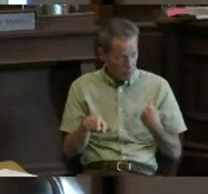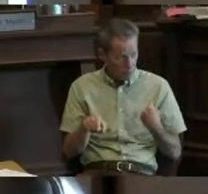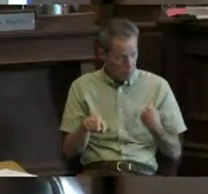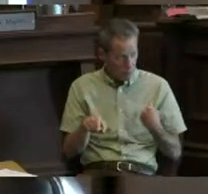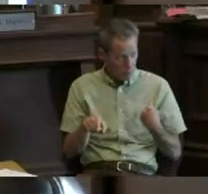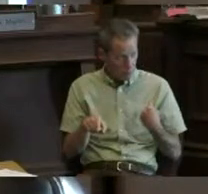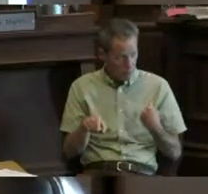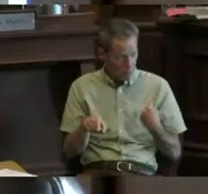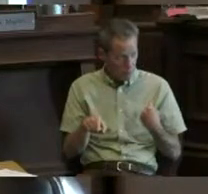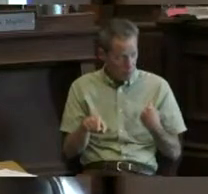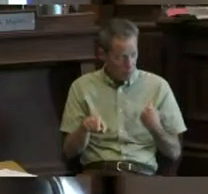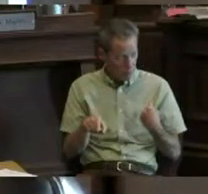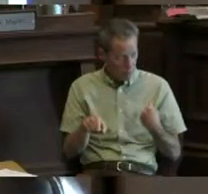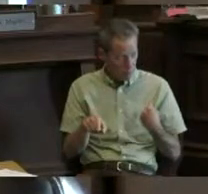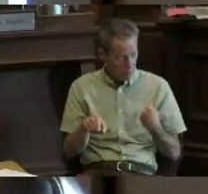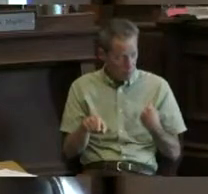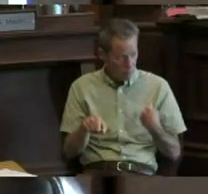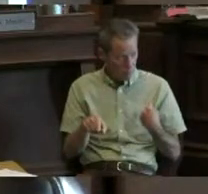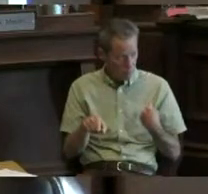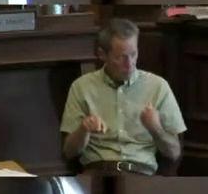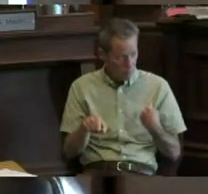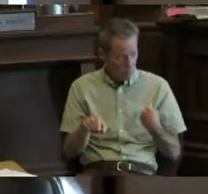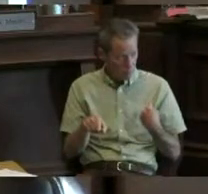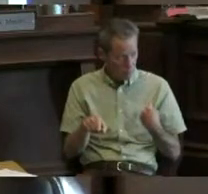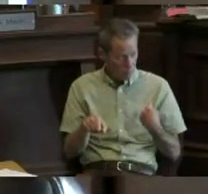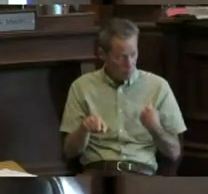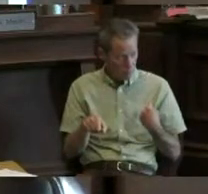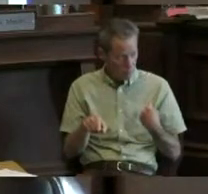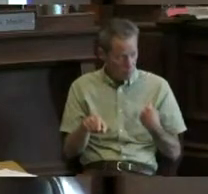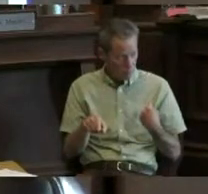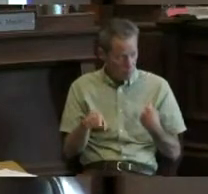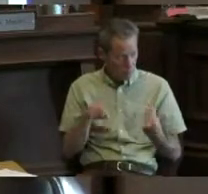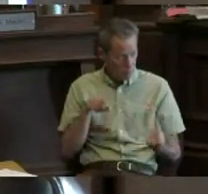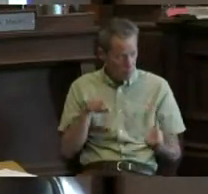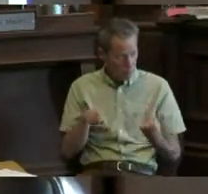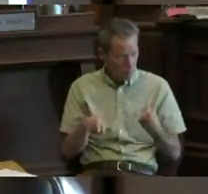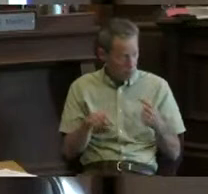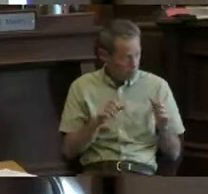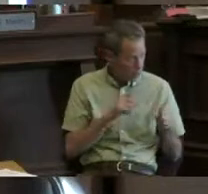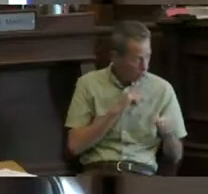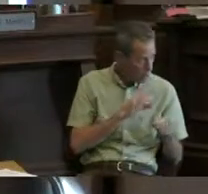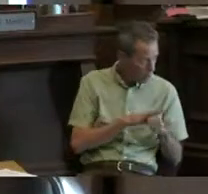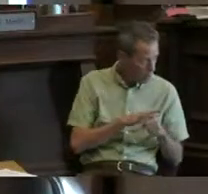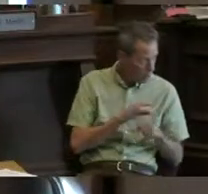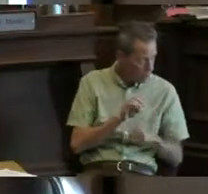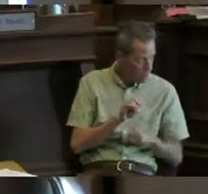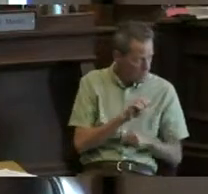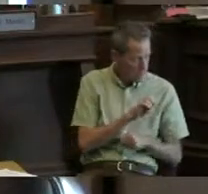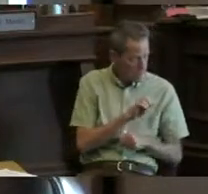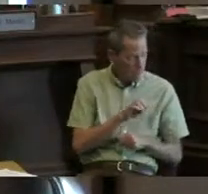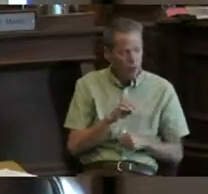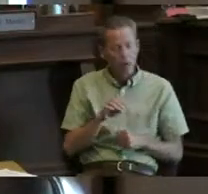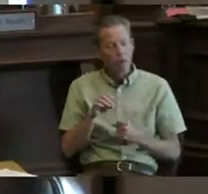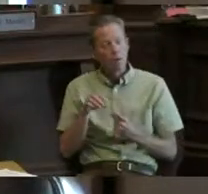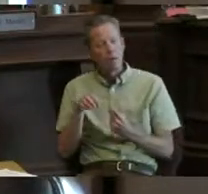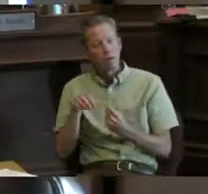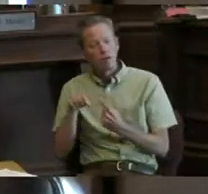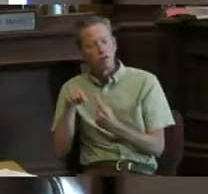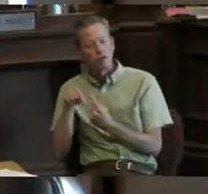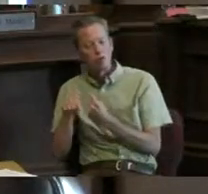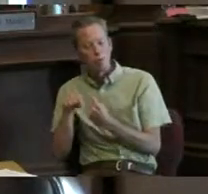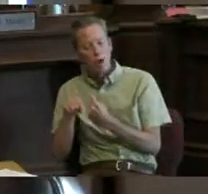small or one lane cycle track going in each. Dominic, can you confirm it's the east side two-way cycle track on the east